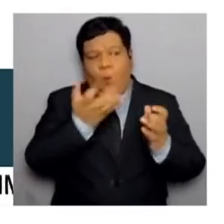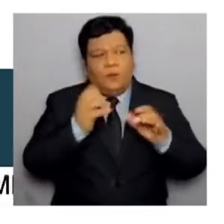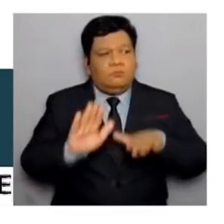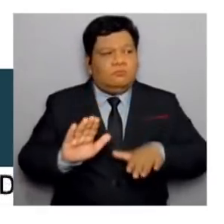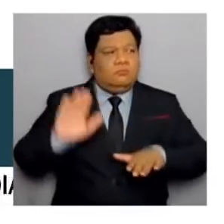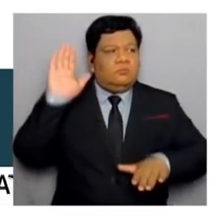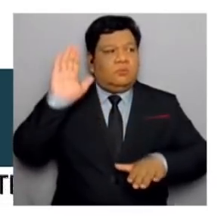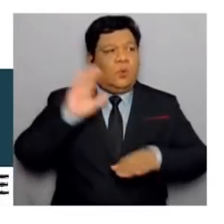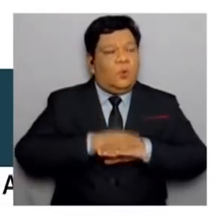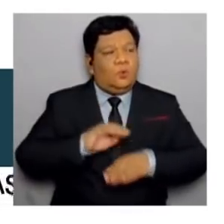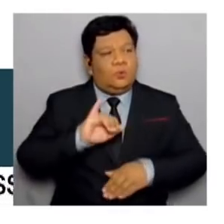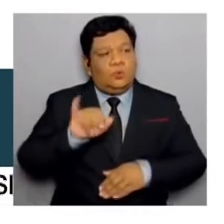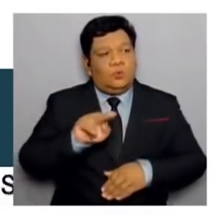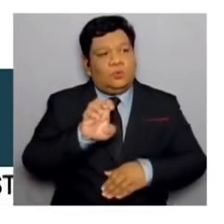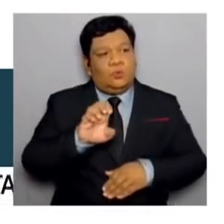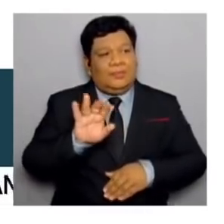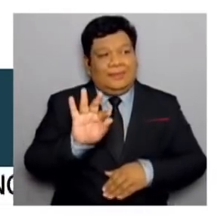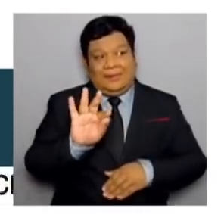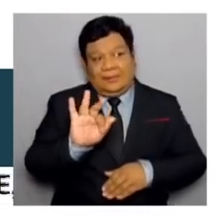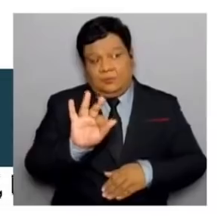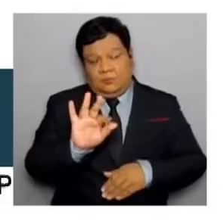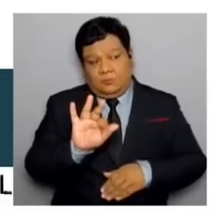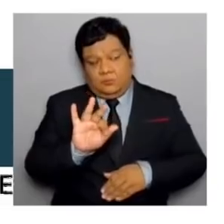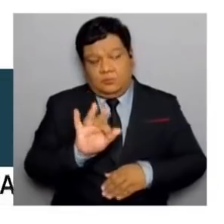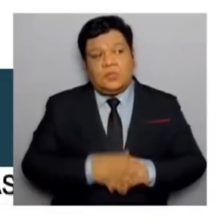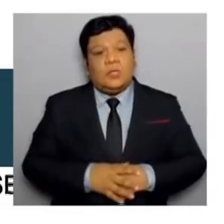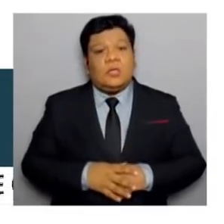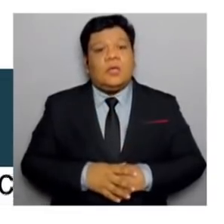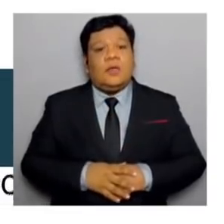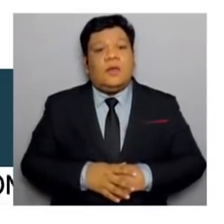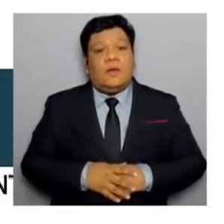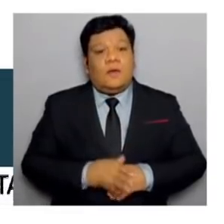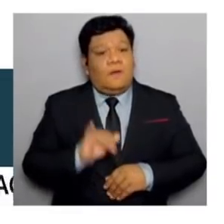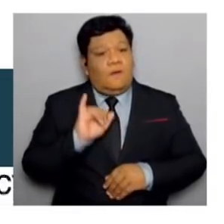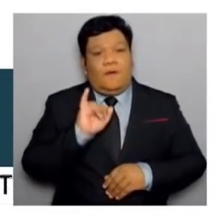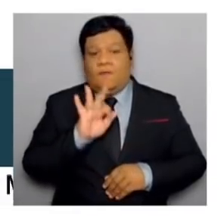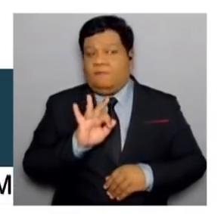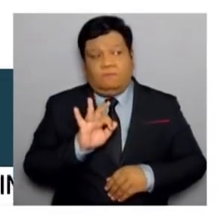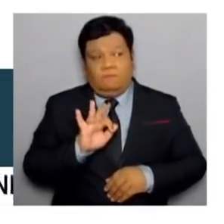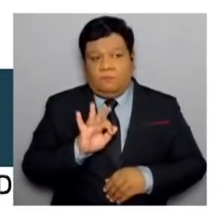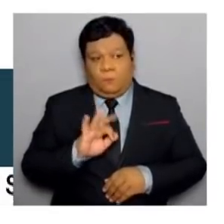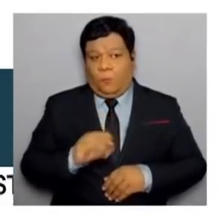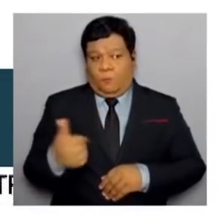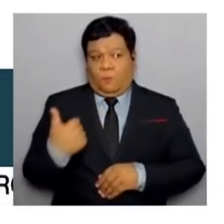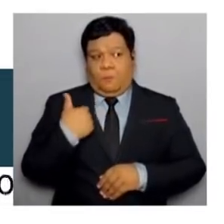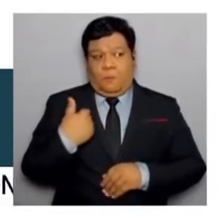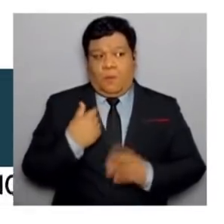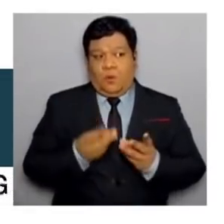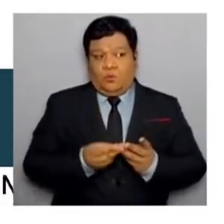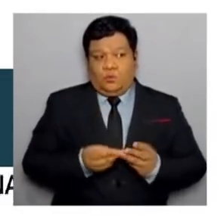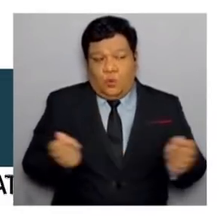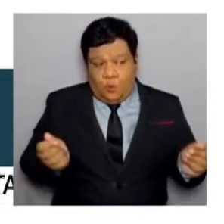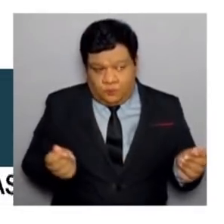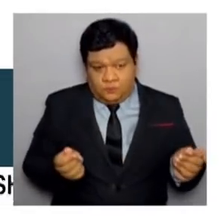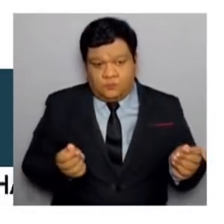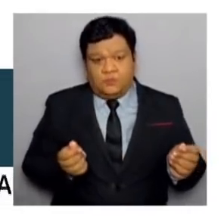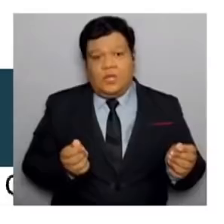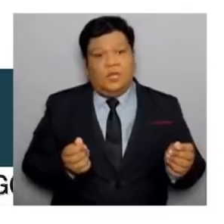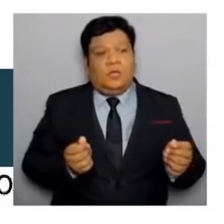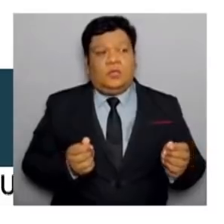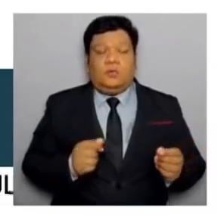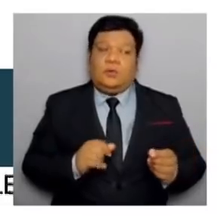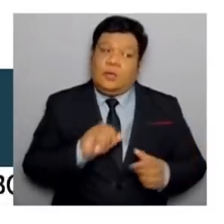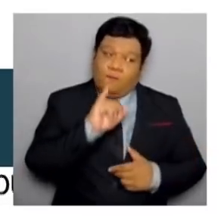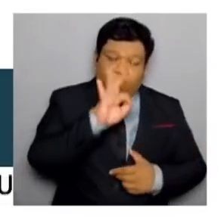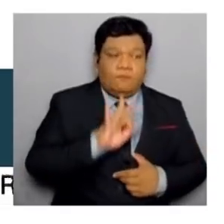June 19th. If this isn't resolved then, and if, although you said